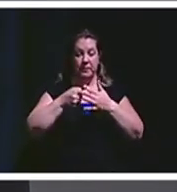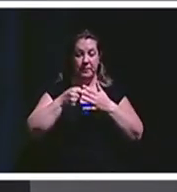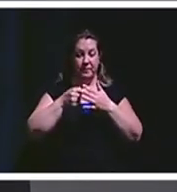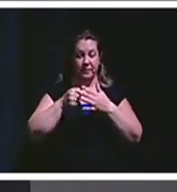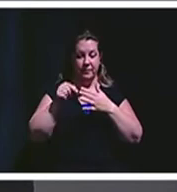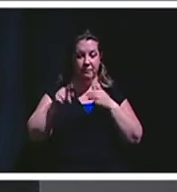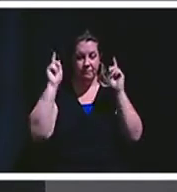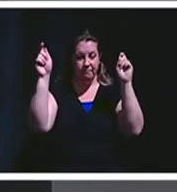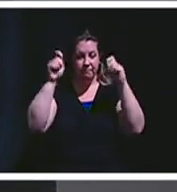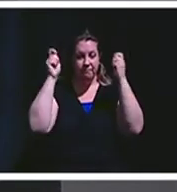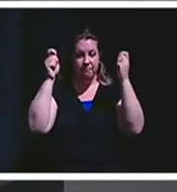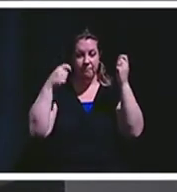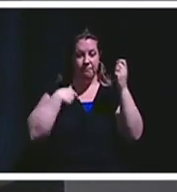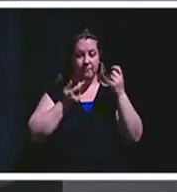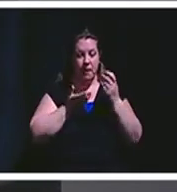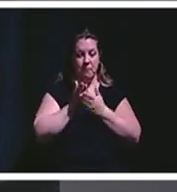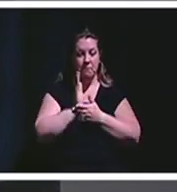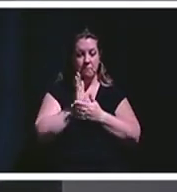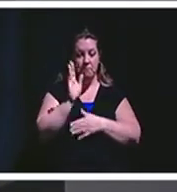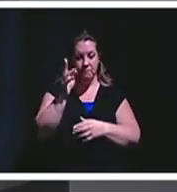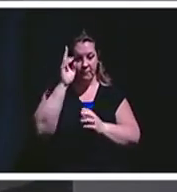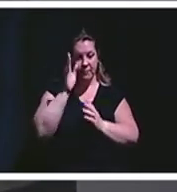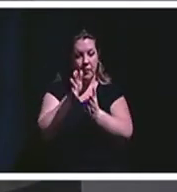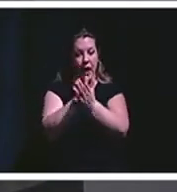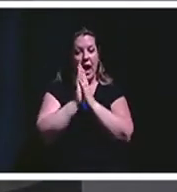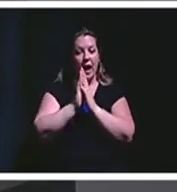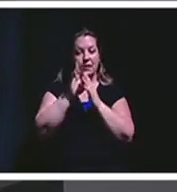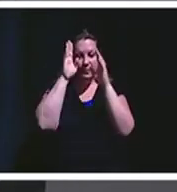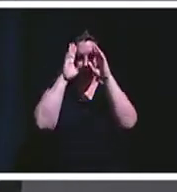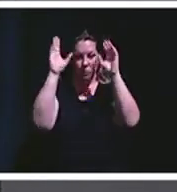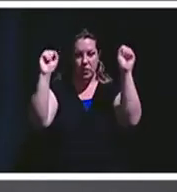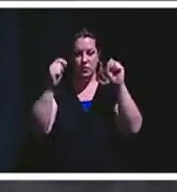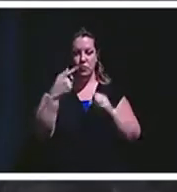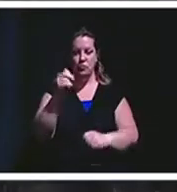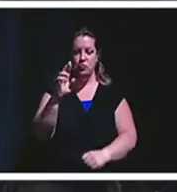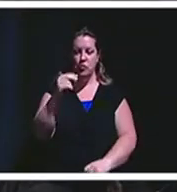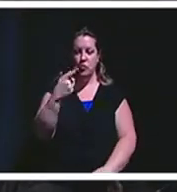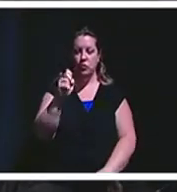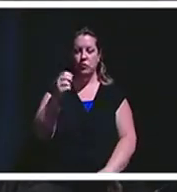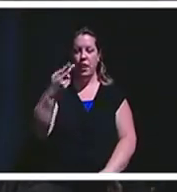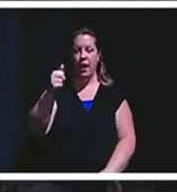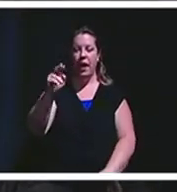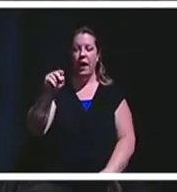ask President George L. Hamberry to come forward.